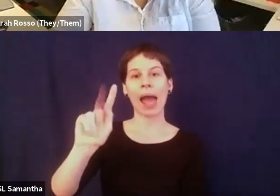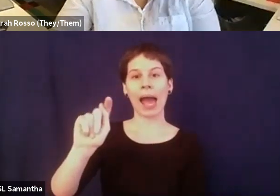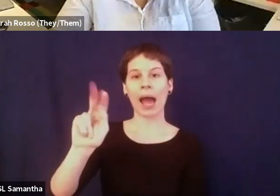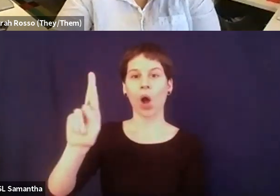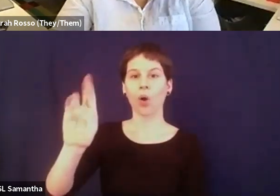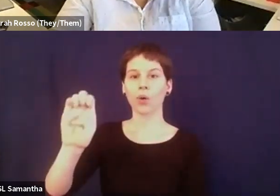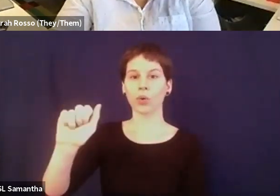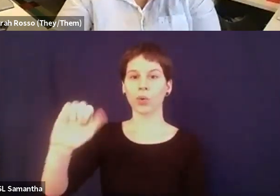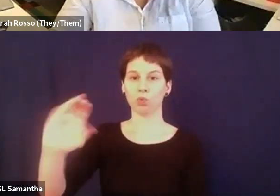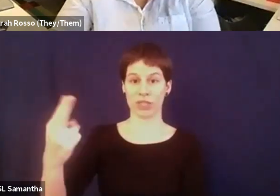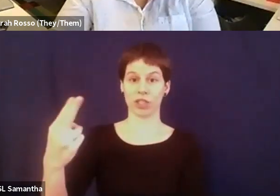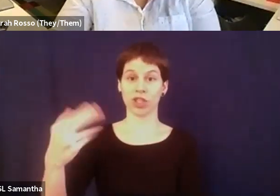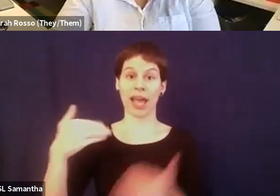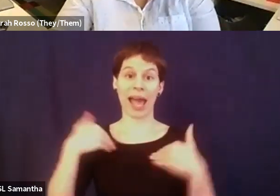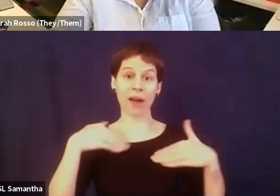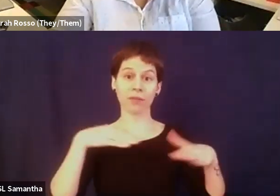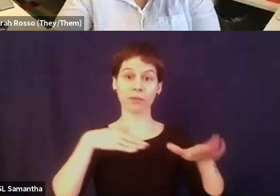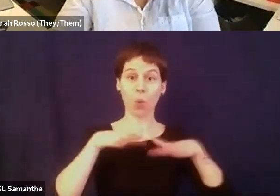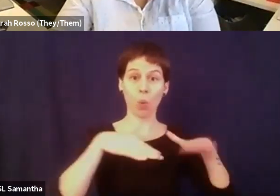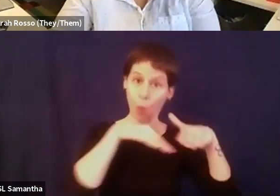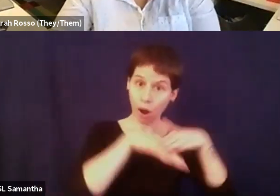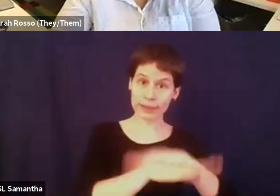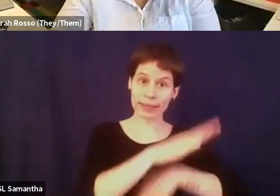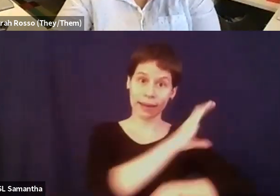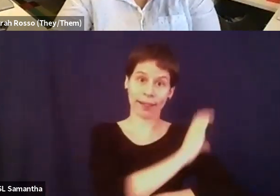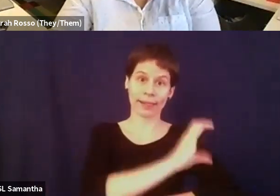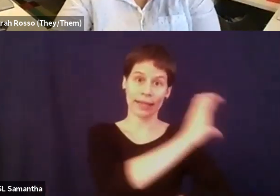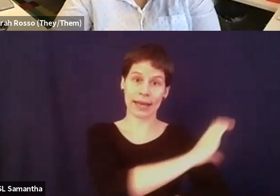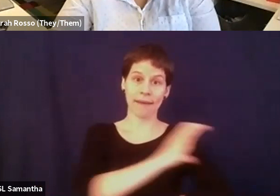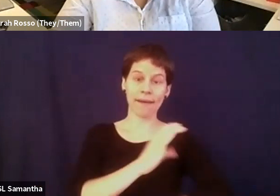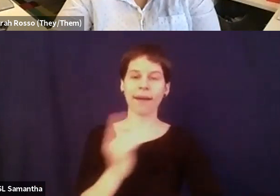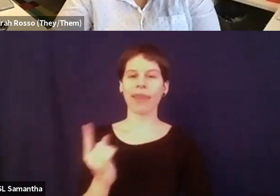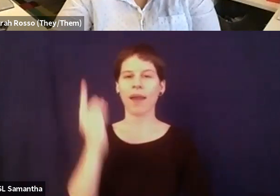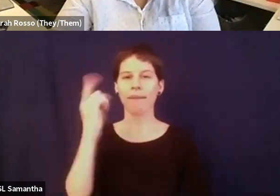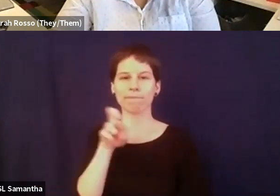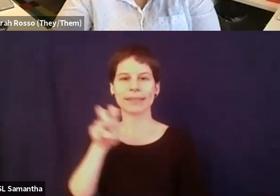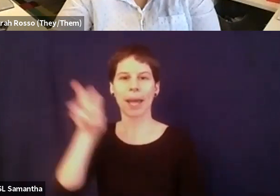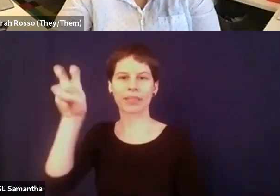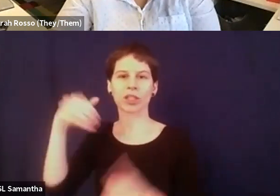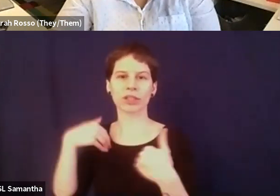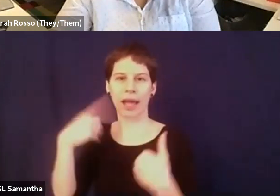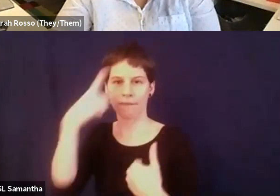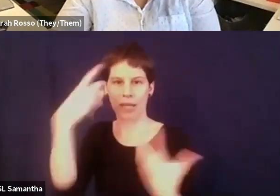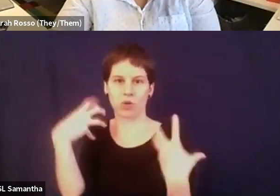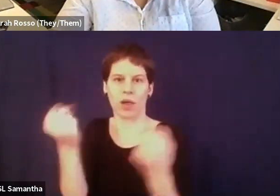the walk-in clinic, and then upstairs they have the mental health services for LGBT.